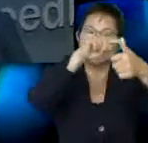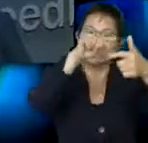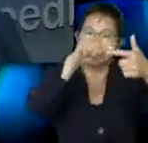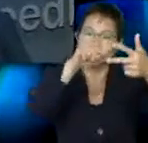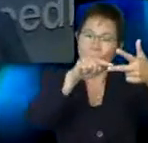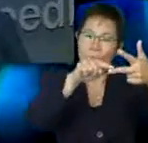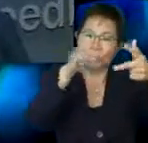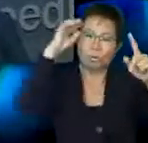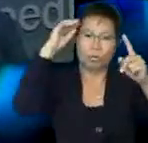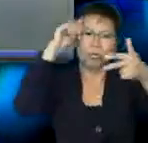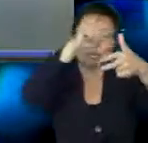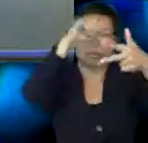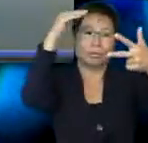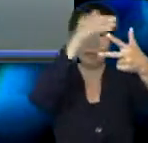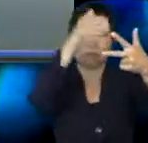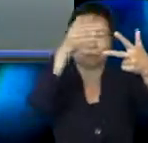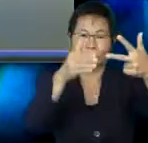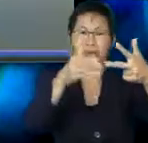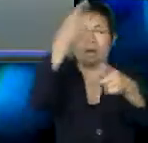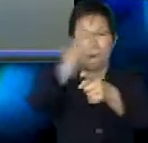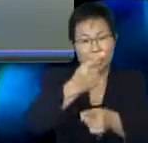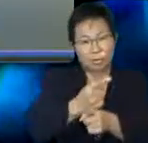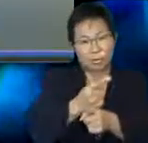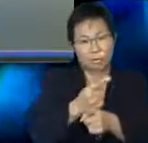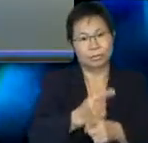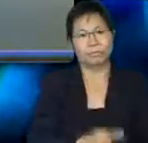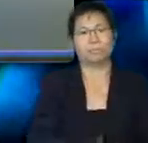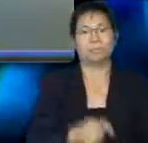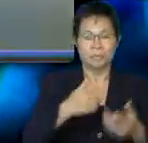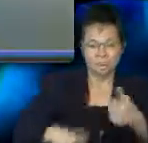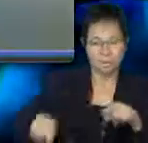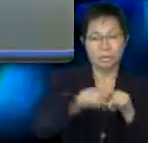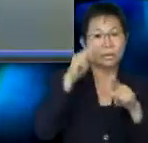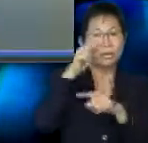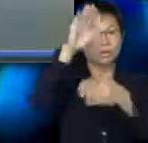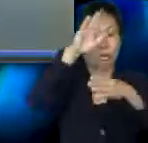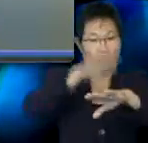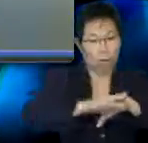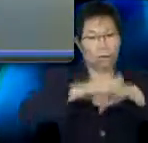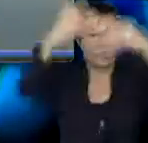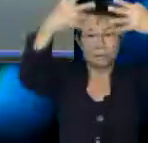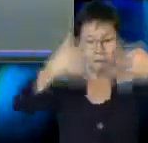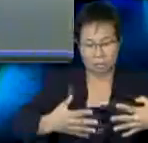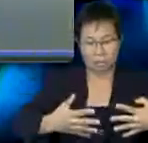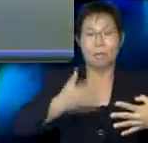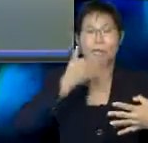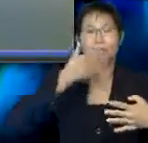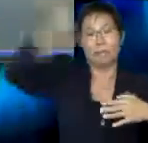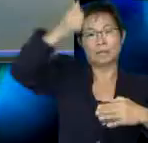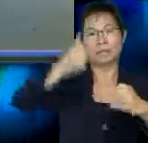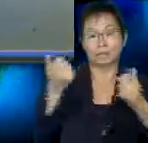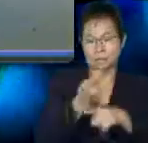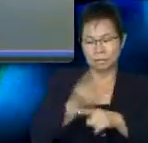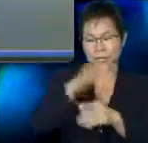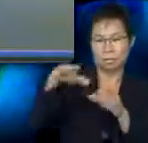points in a more accurate manner. As you can see on the screen, best practice